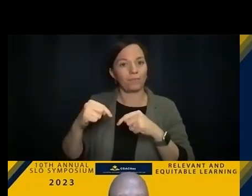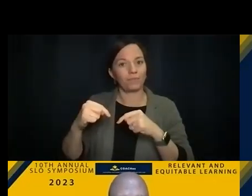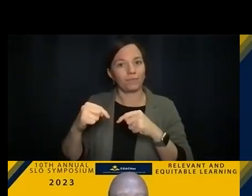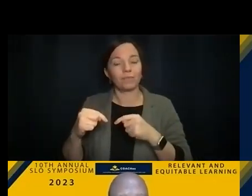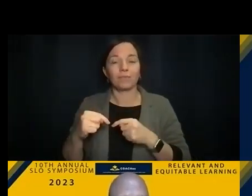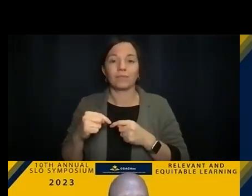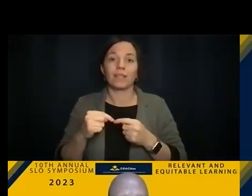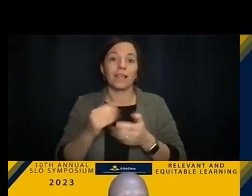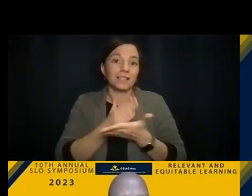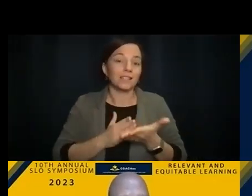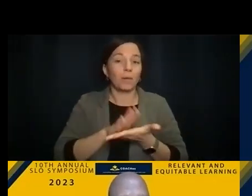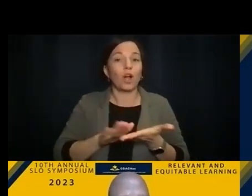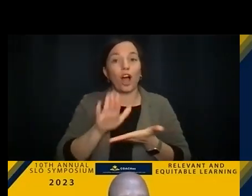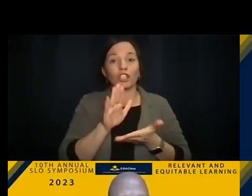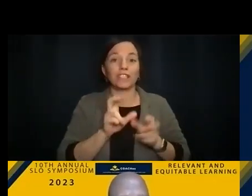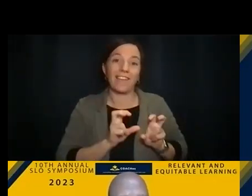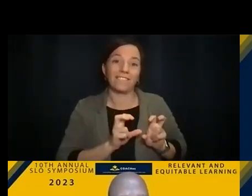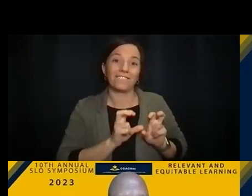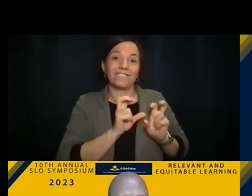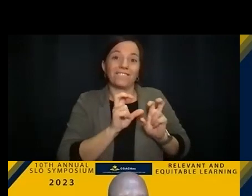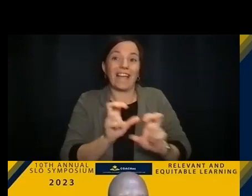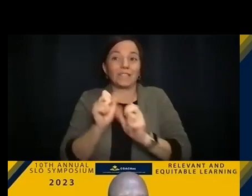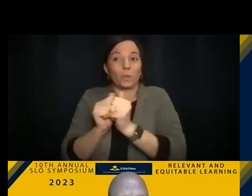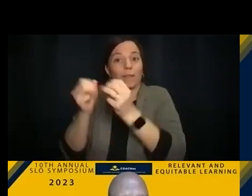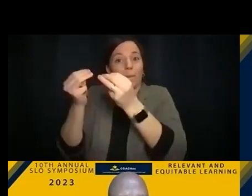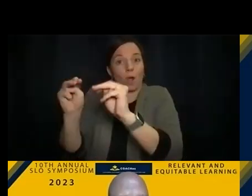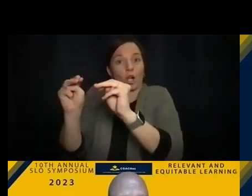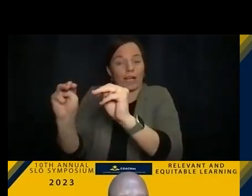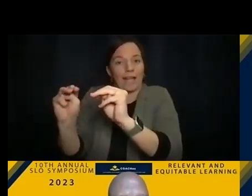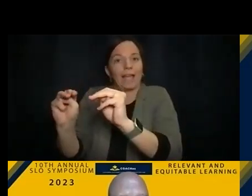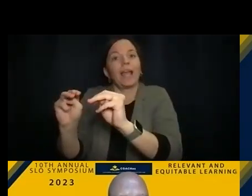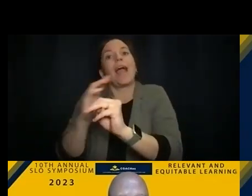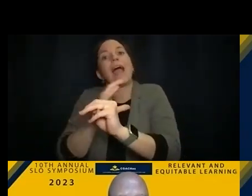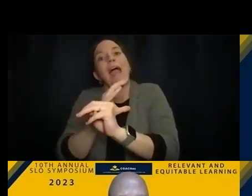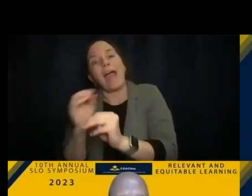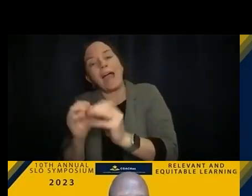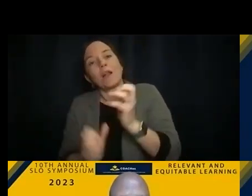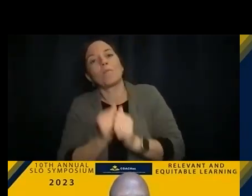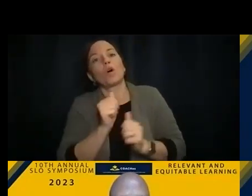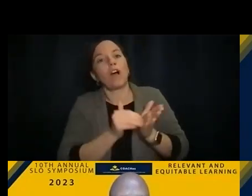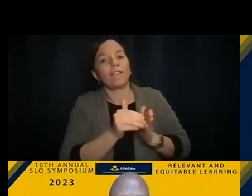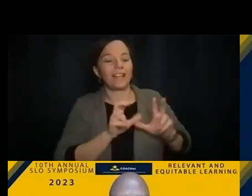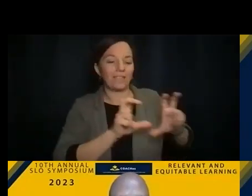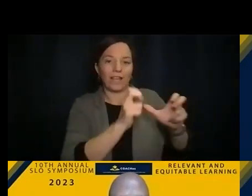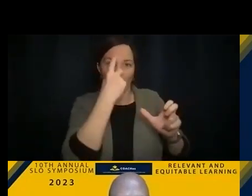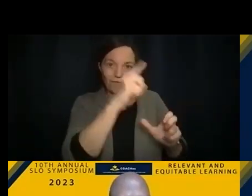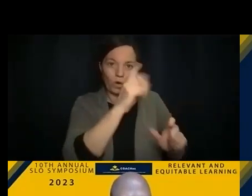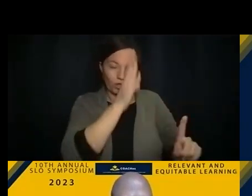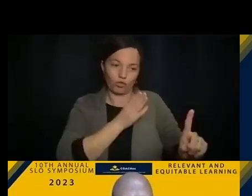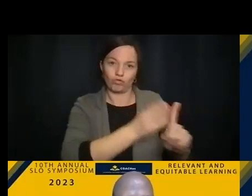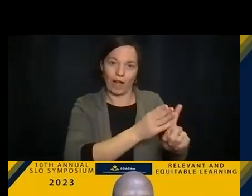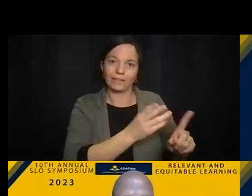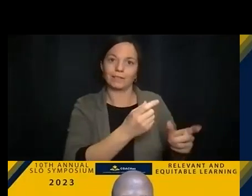bit there and then move the rest into what feels like more direct contact to students. But as we talk, you know, Aisha mentioned the roadmap